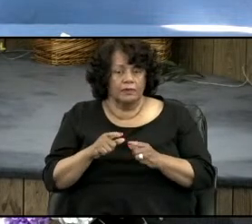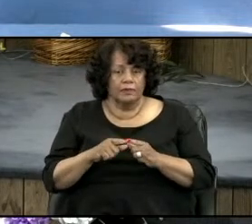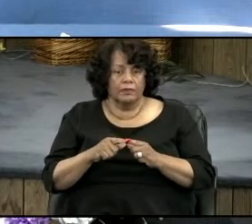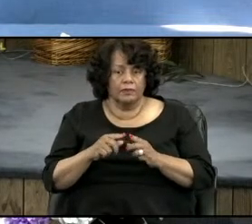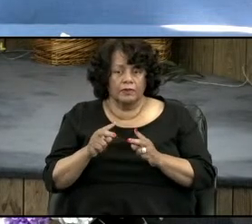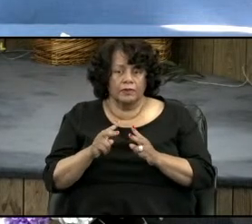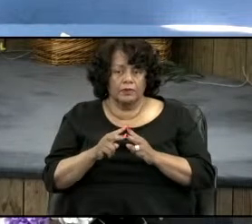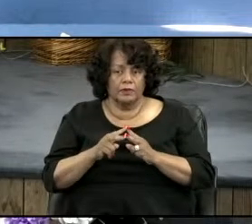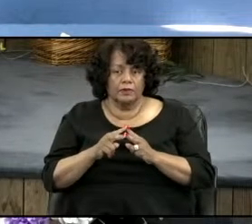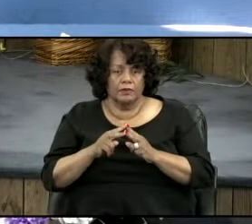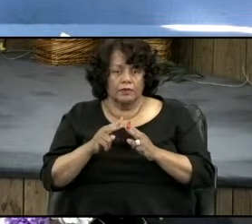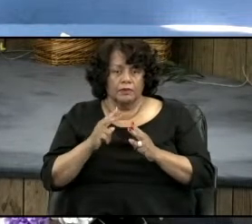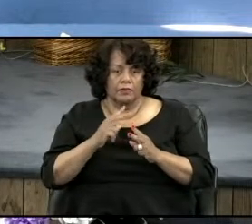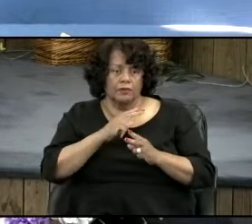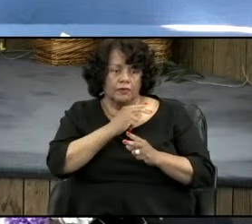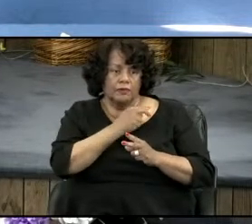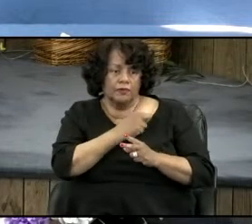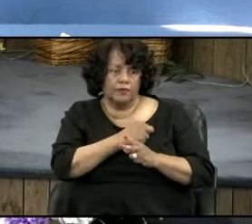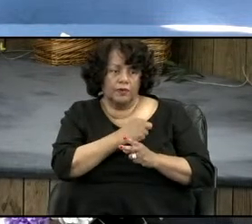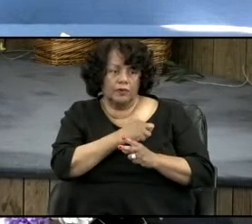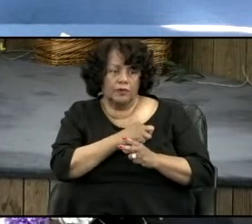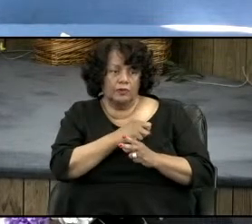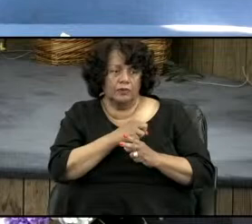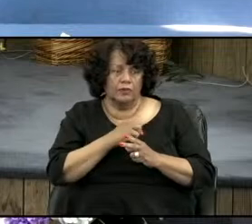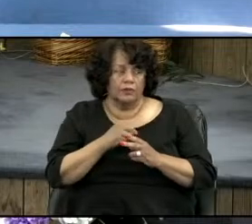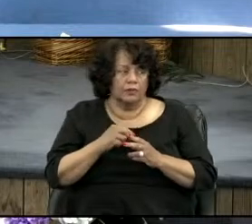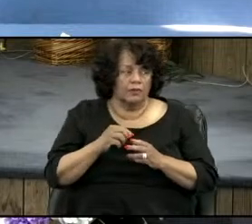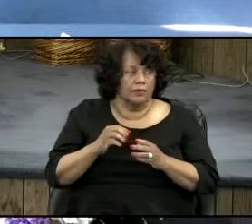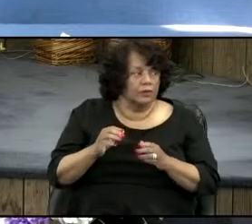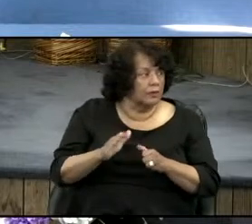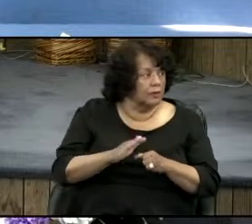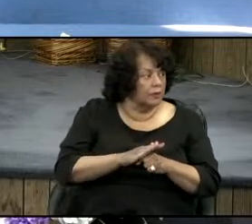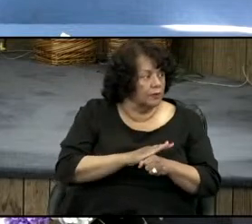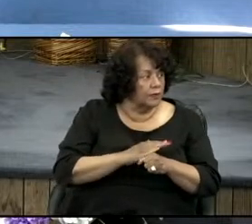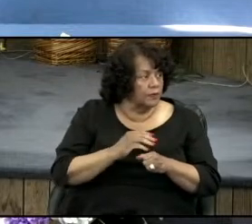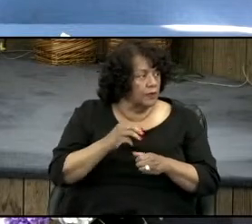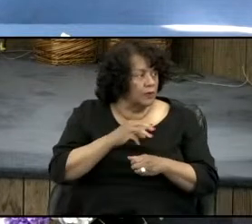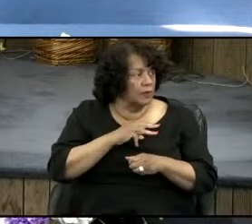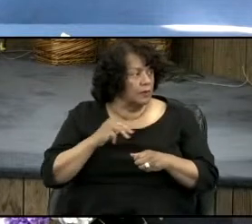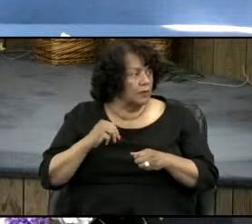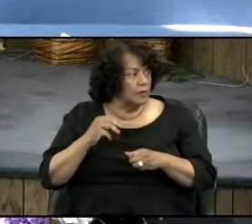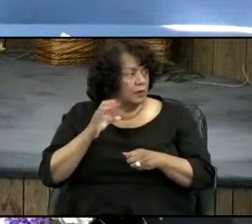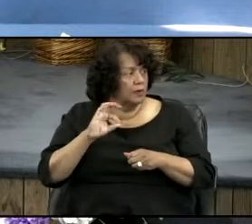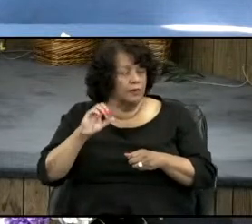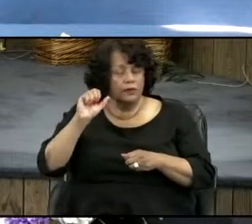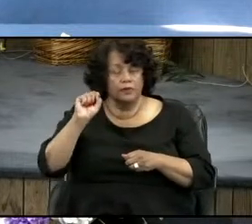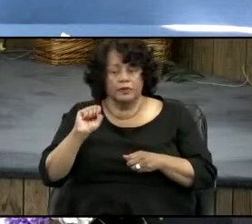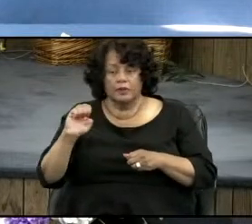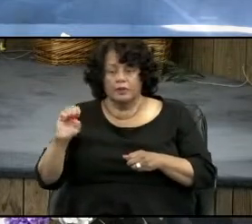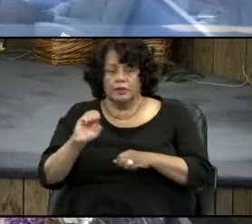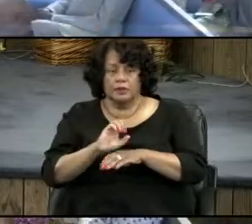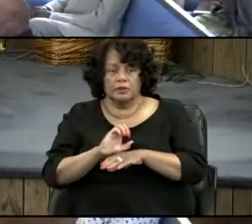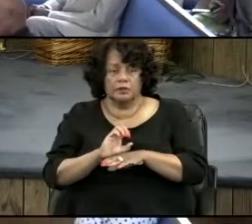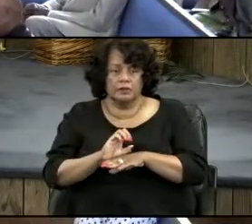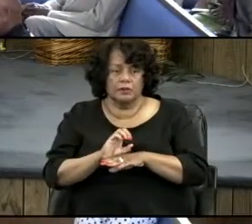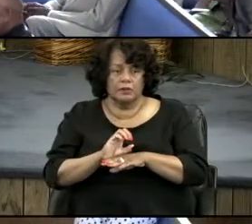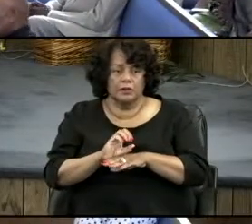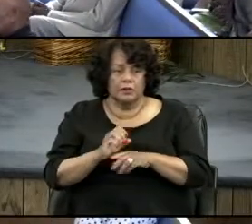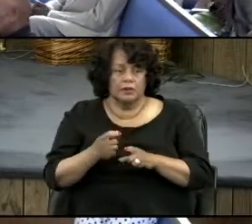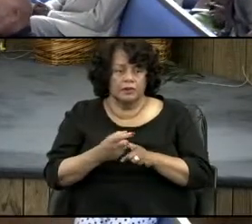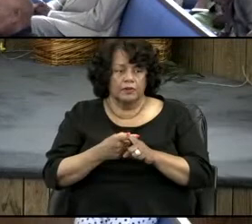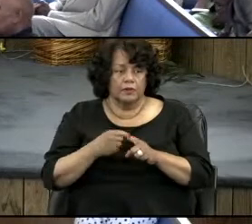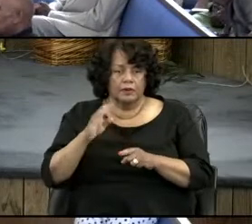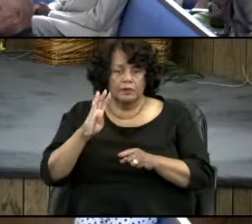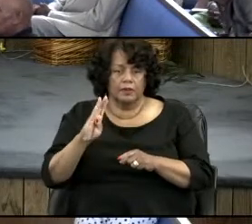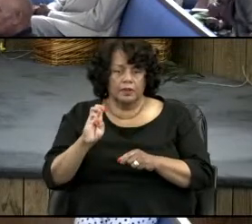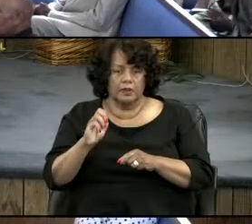be a full member of Southeast Seventh-day Adventist Church, transferring from Bethel.